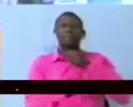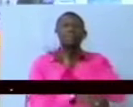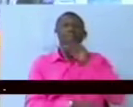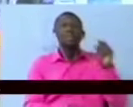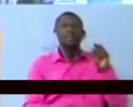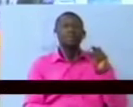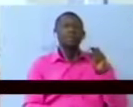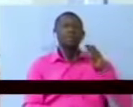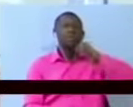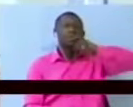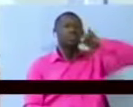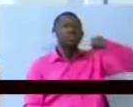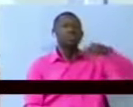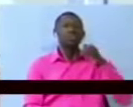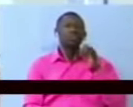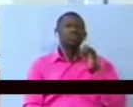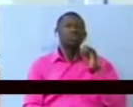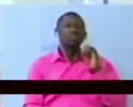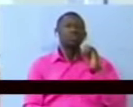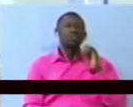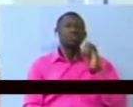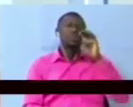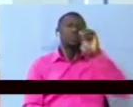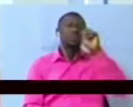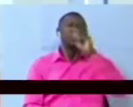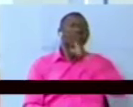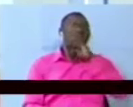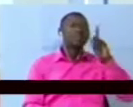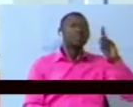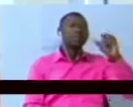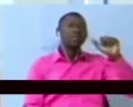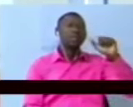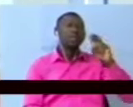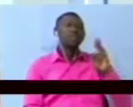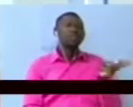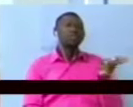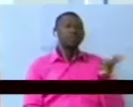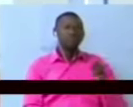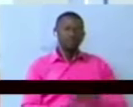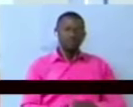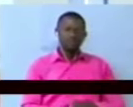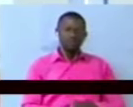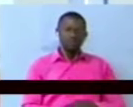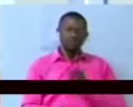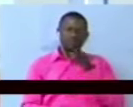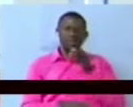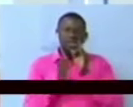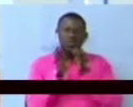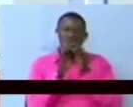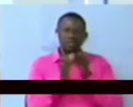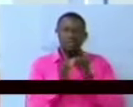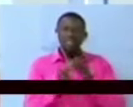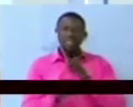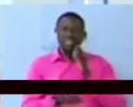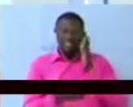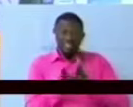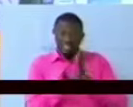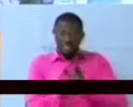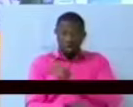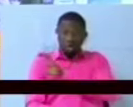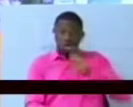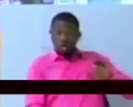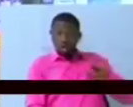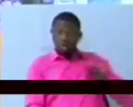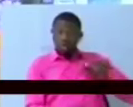Did he tell you in which compound at Birkama Jida? Waxna la ban kër la ci Birkama Jida. Wa daf na